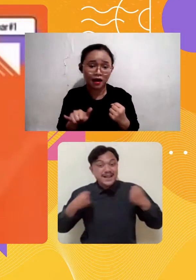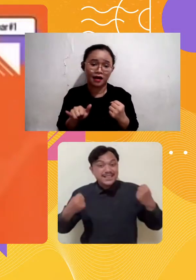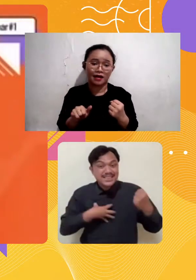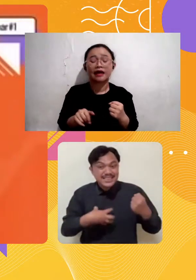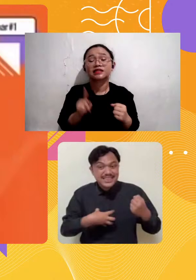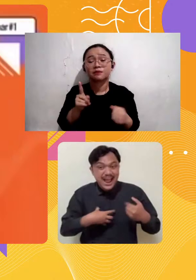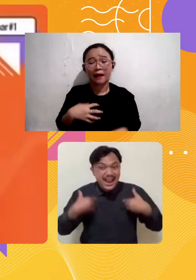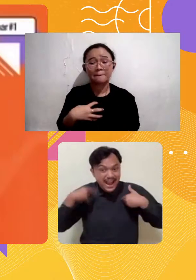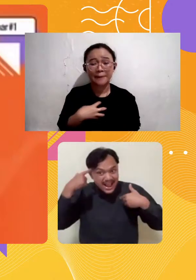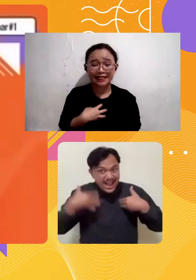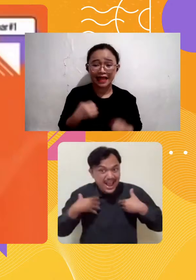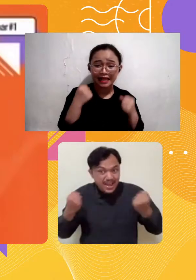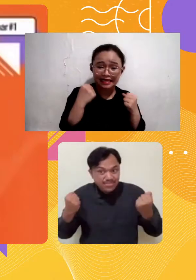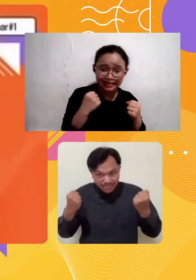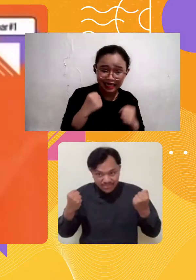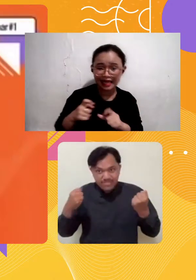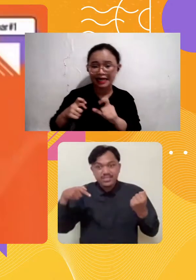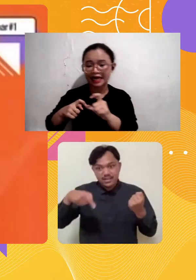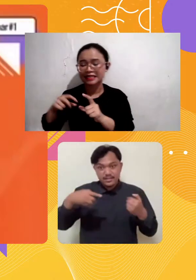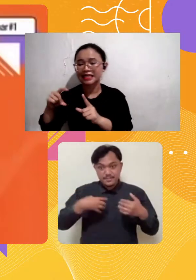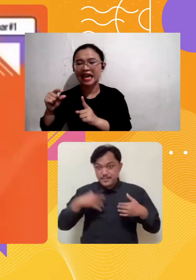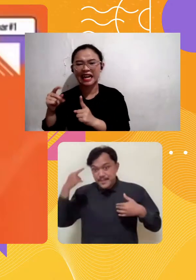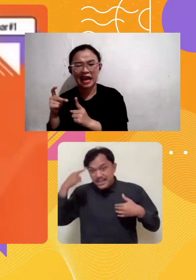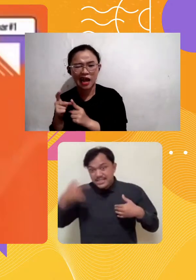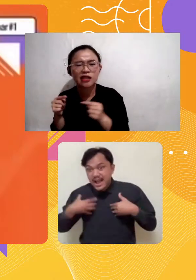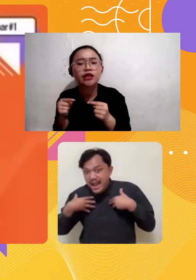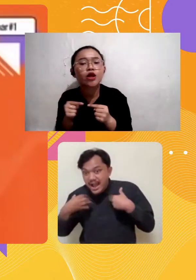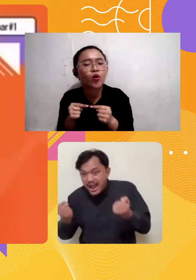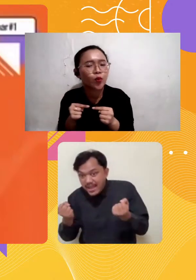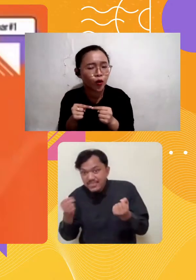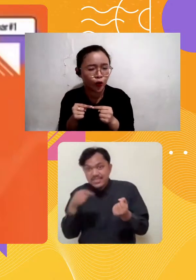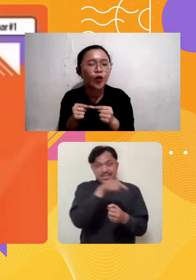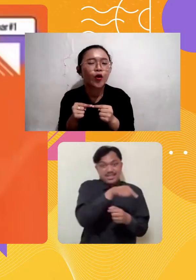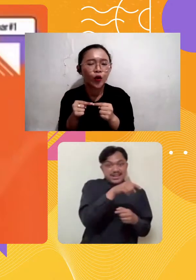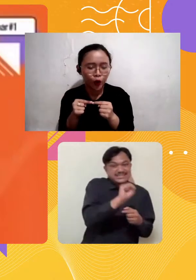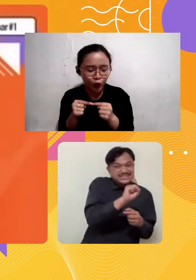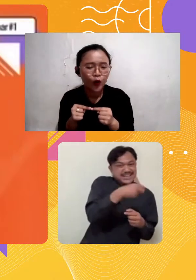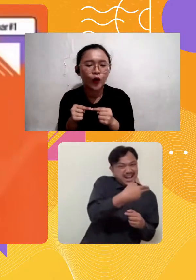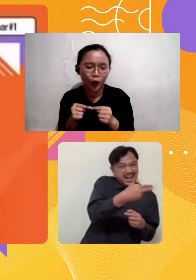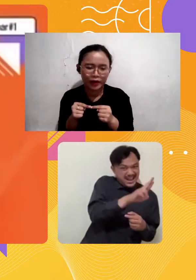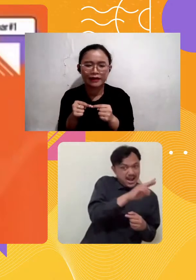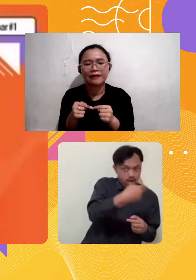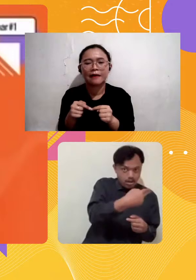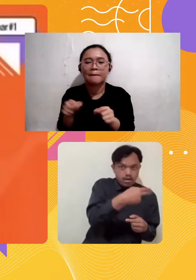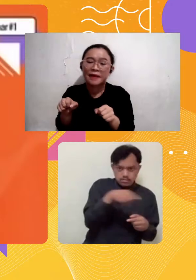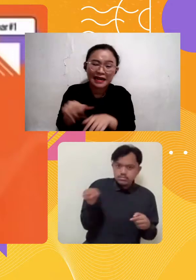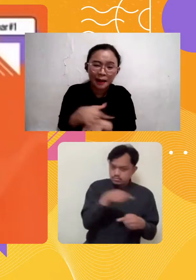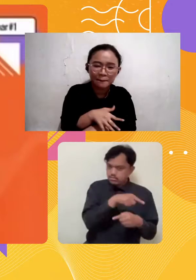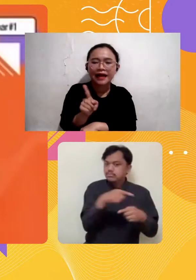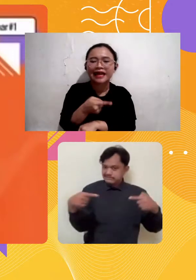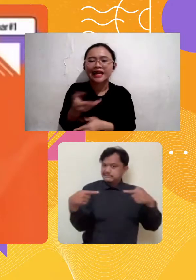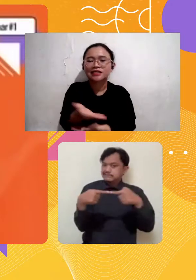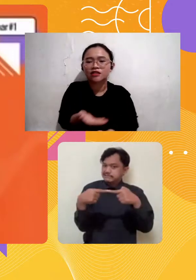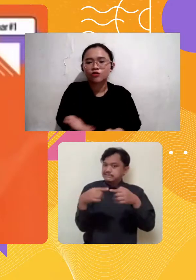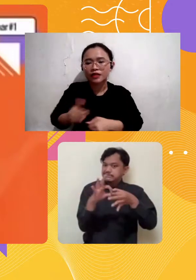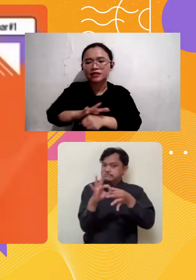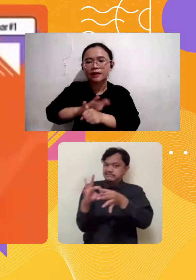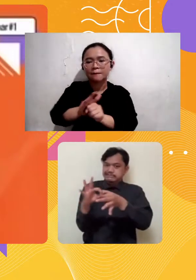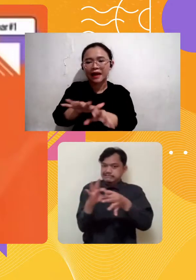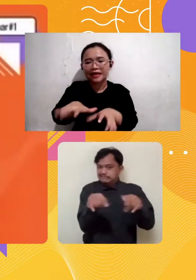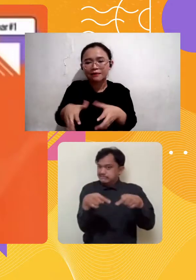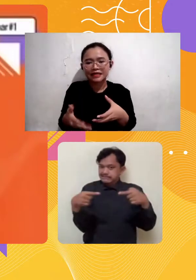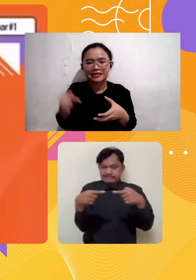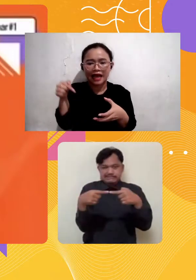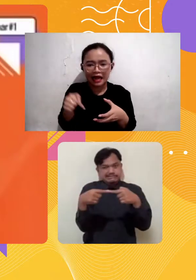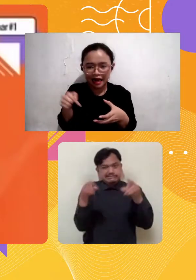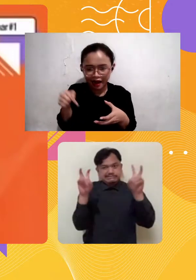also like the topic that emerged through the COVID-19. Yep. So I think that to improve,